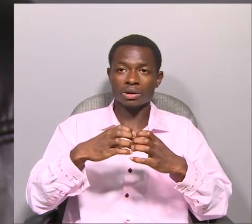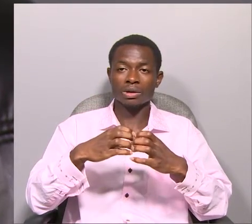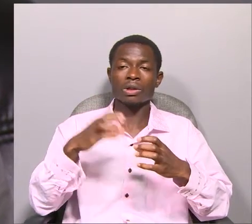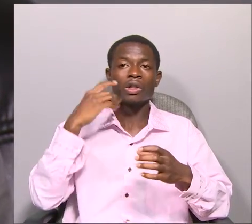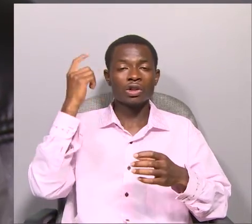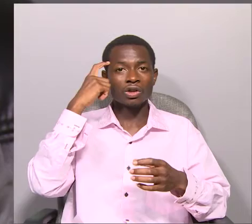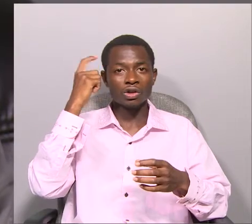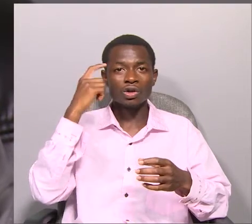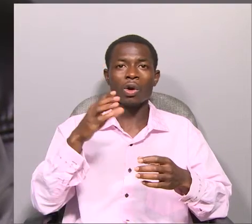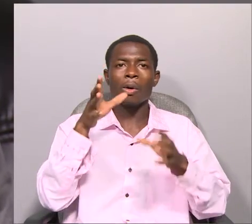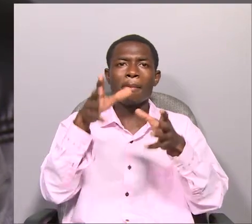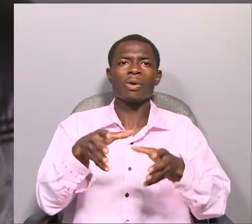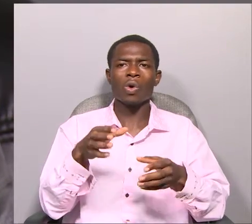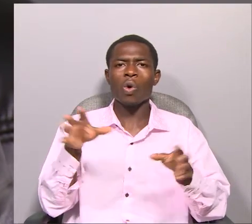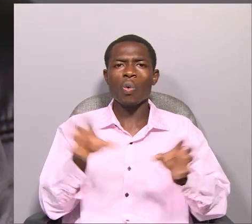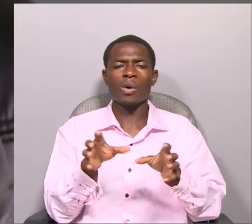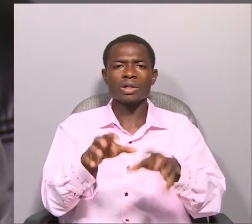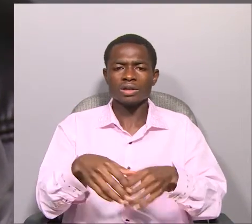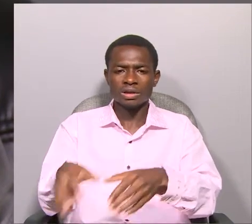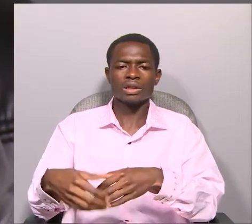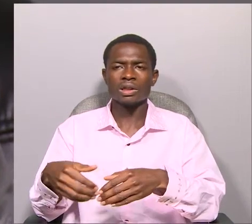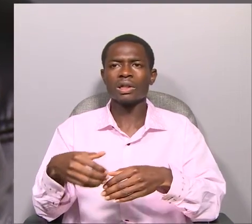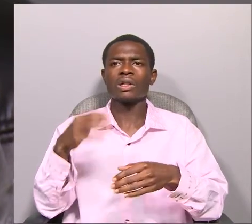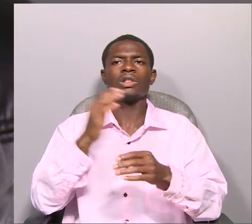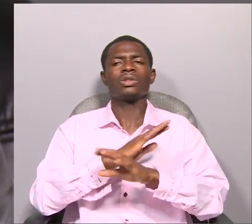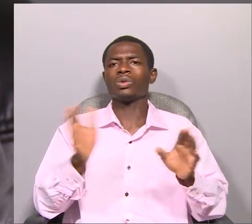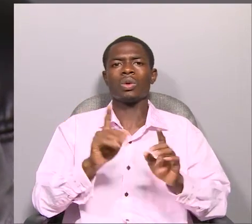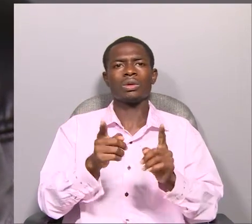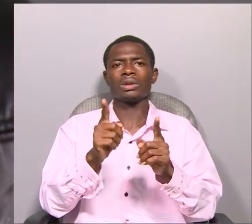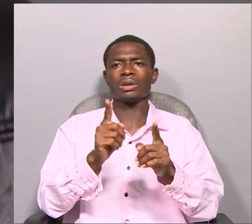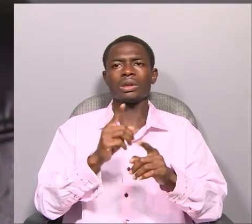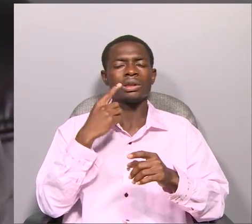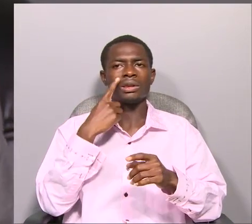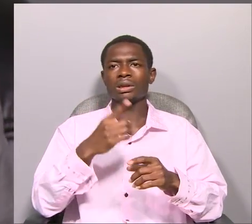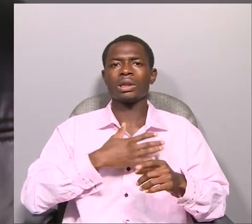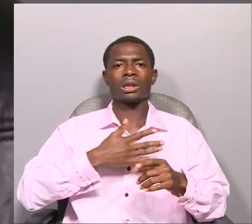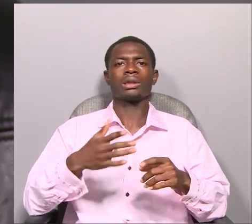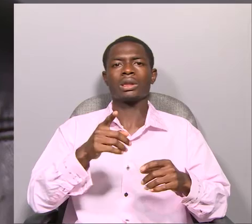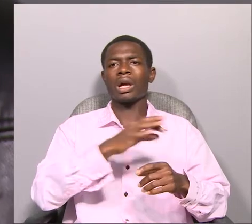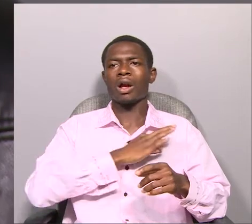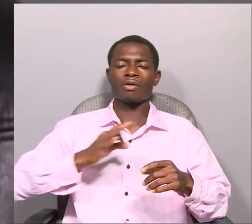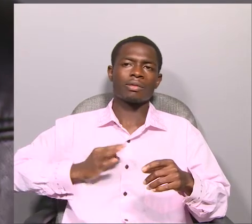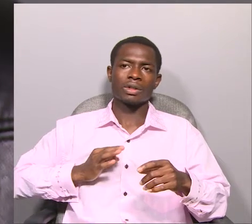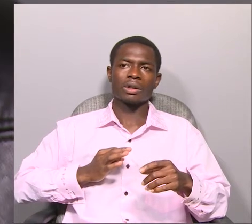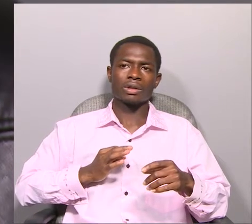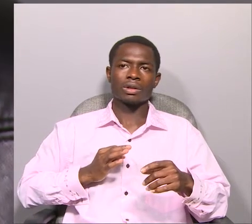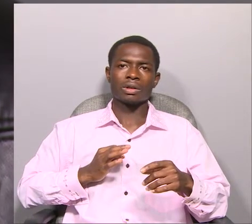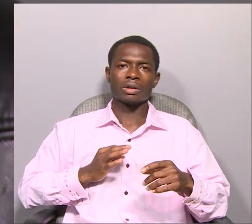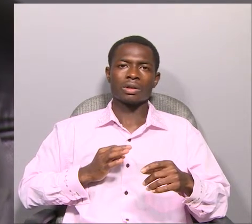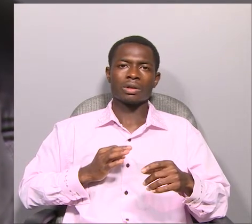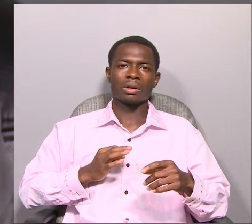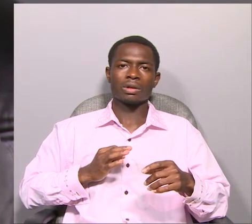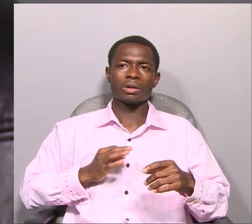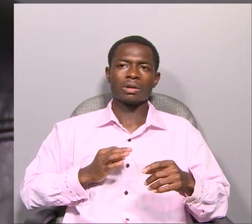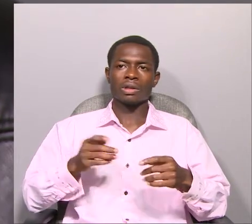But government has said, no, we don't want to see that word, you know, Makorokoza. Formalize them. Give them